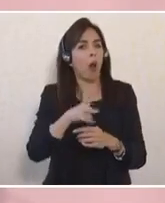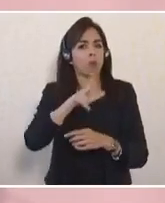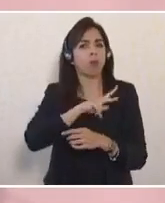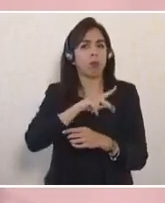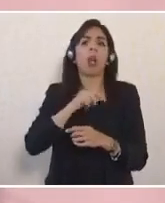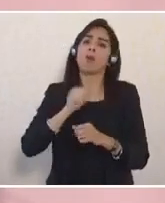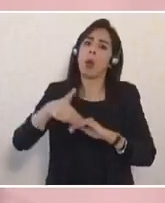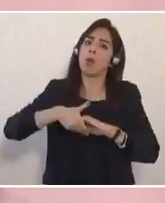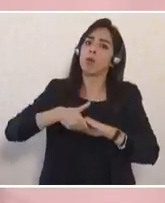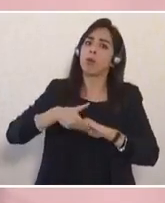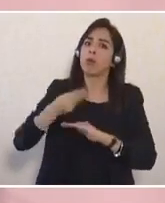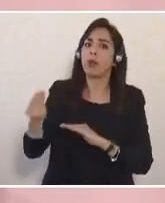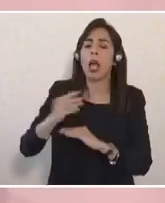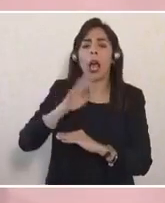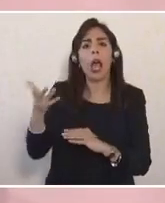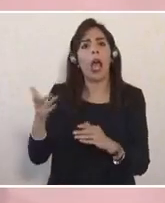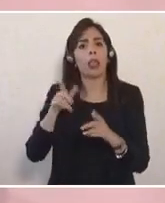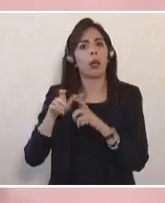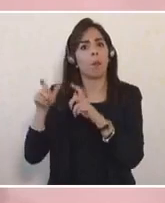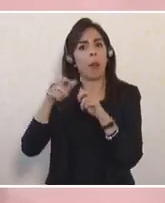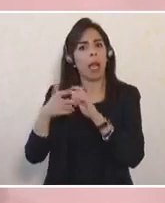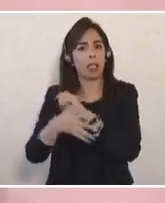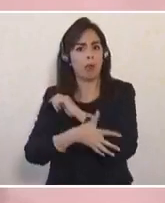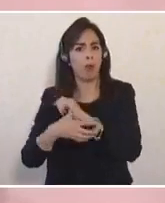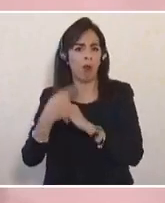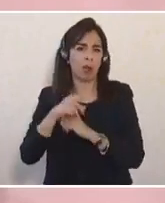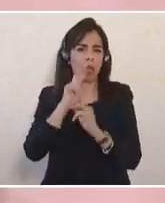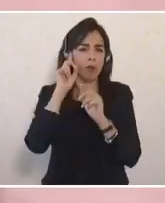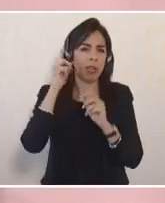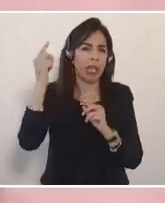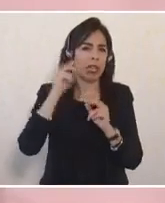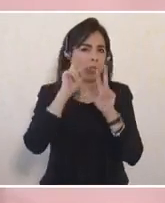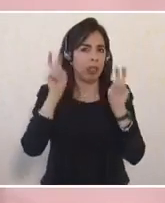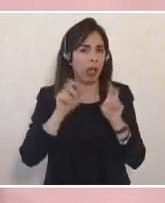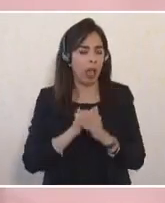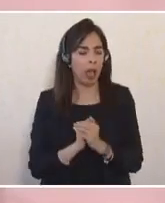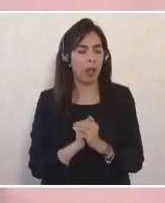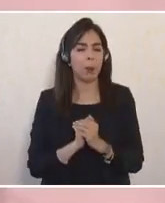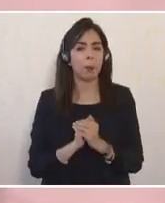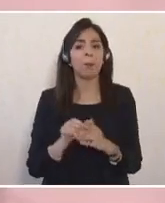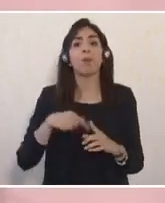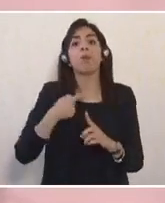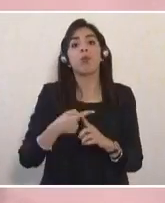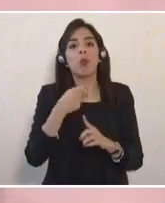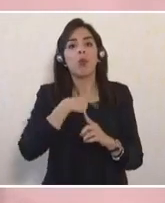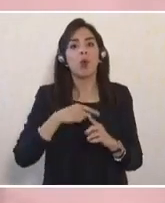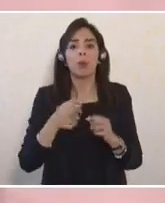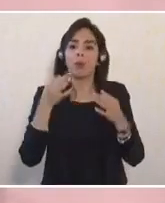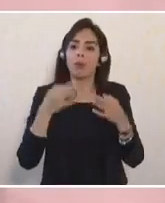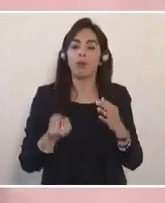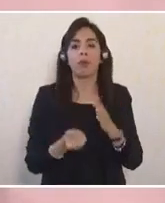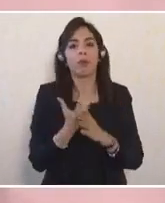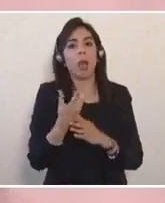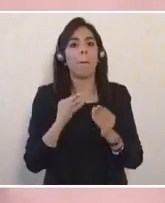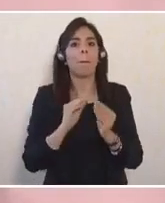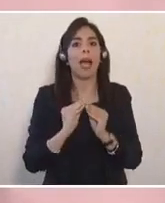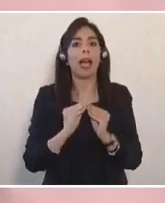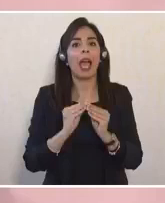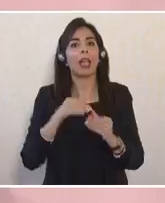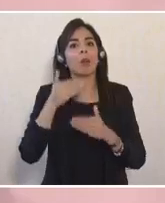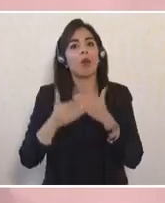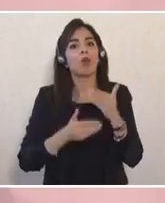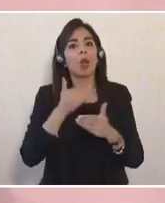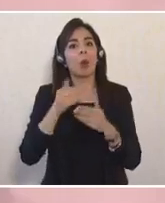Development Aid Replenishment, and that this year all countries have committed to do